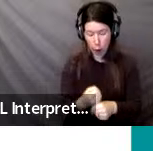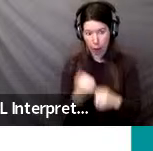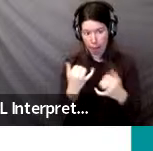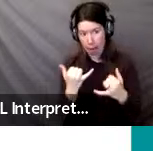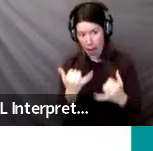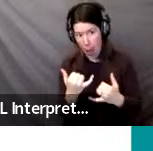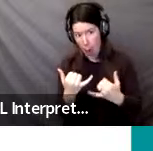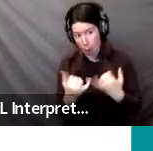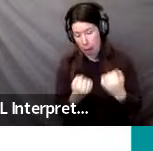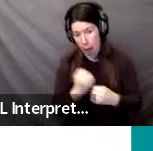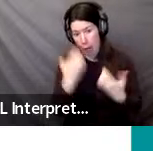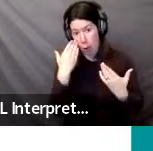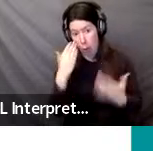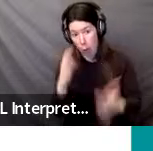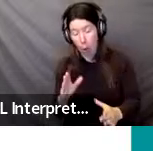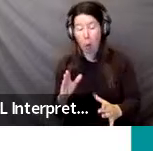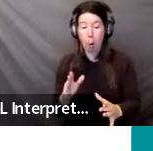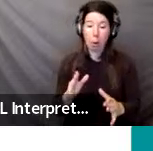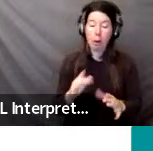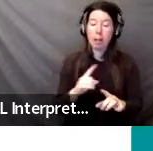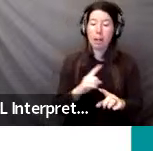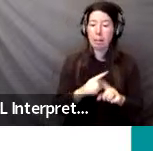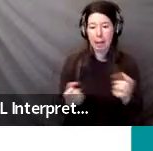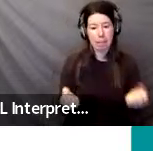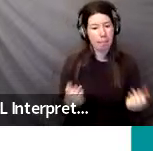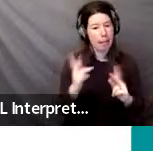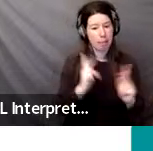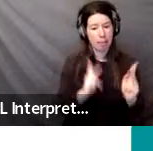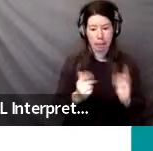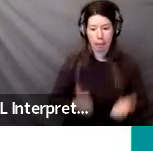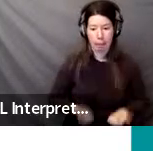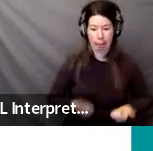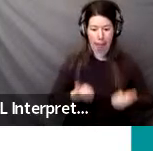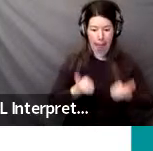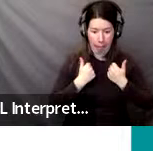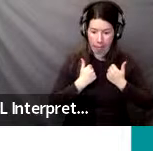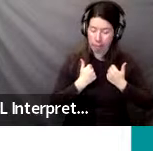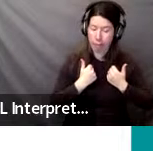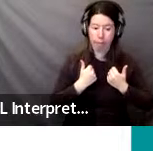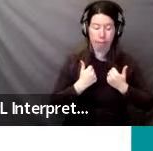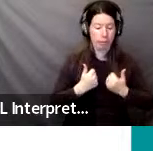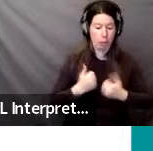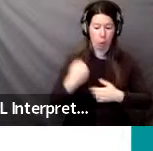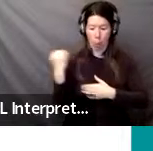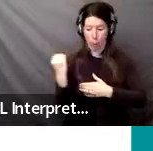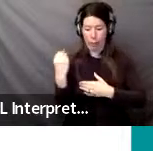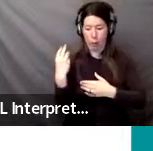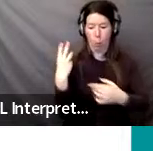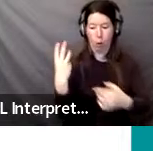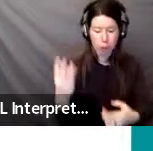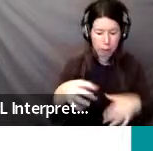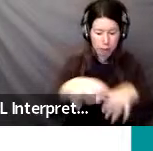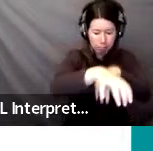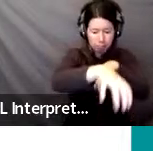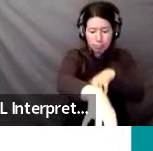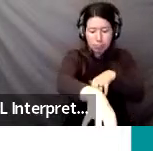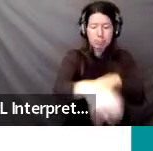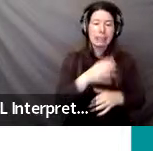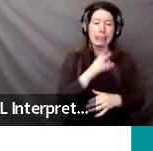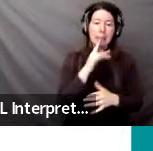now, but there are lots of people living on both sides of the Columbia who speak languages from Eastern